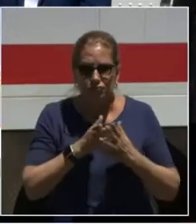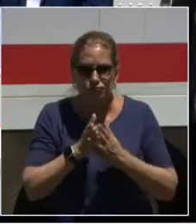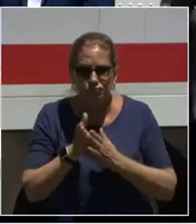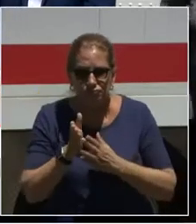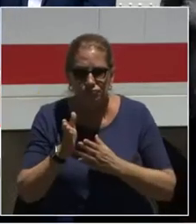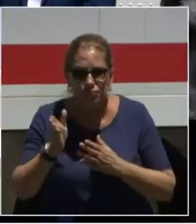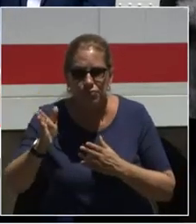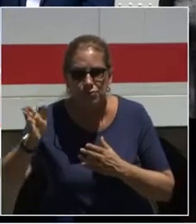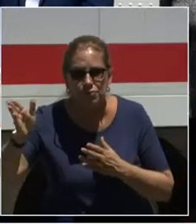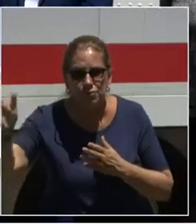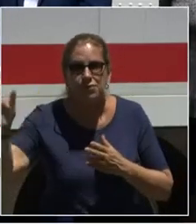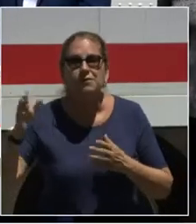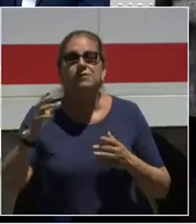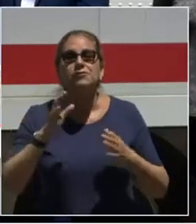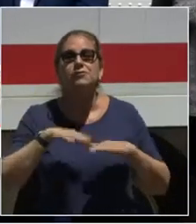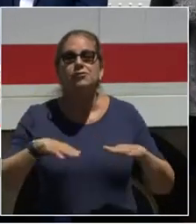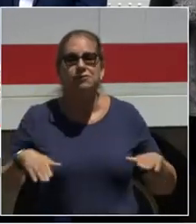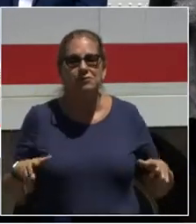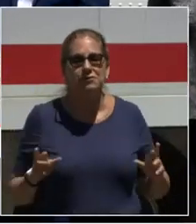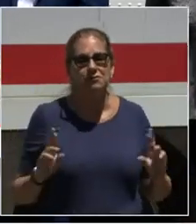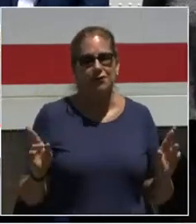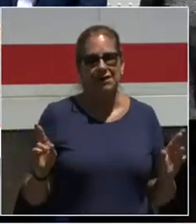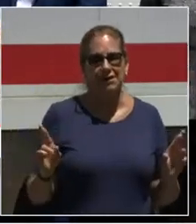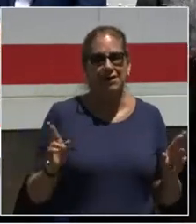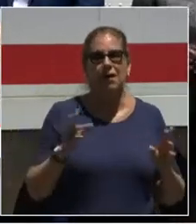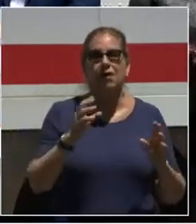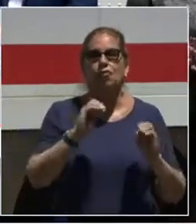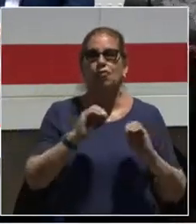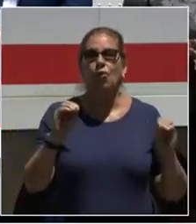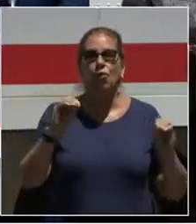kid miss a single day of school. Thanks very much.